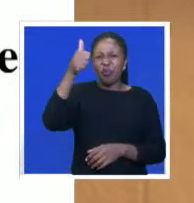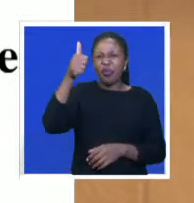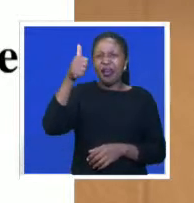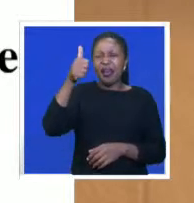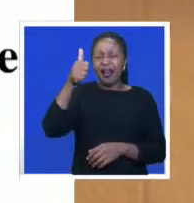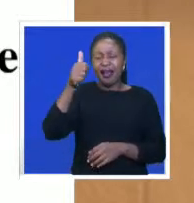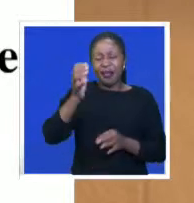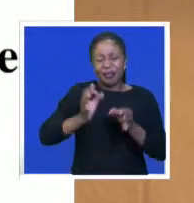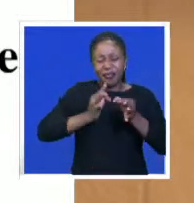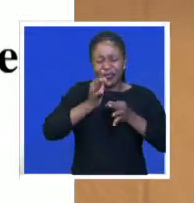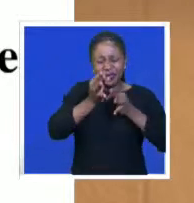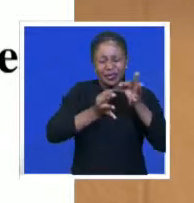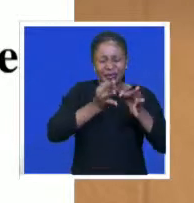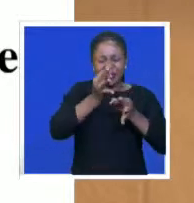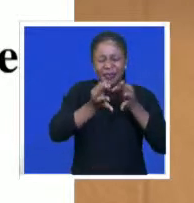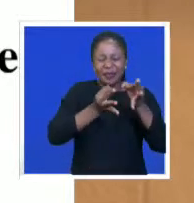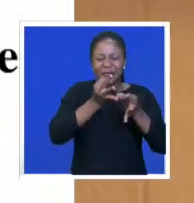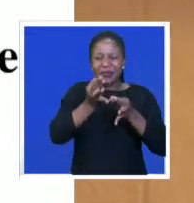who is